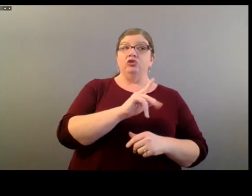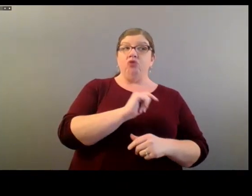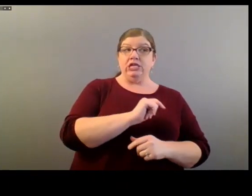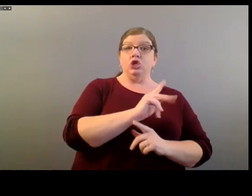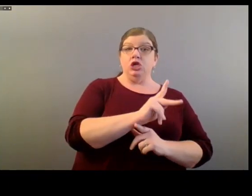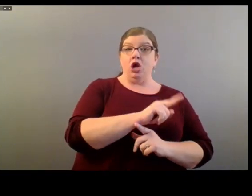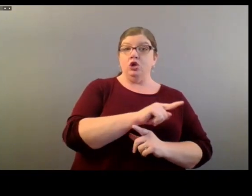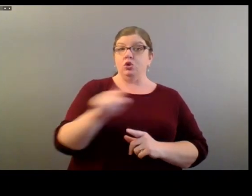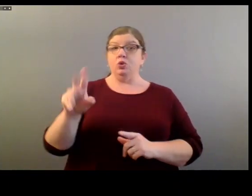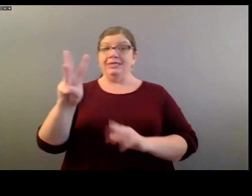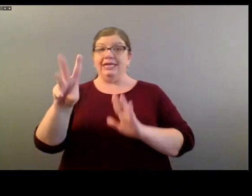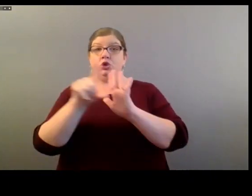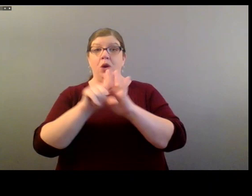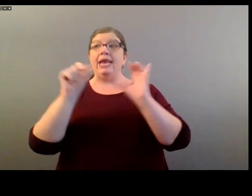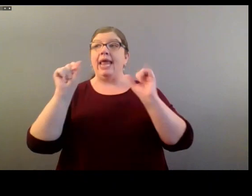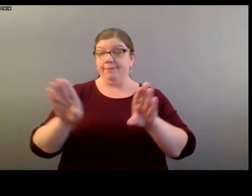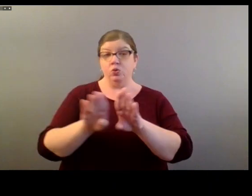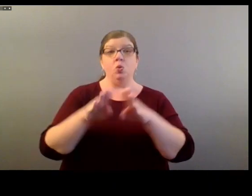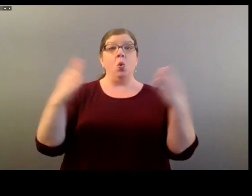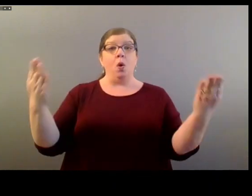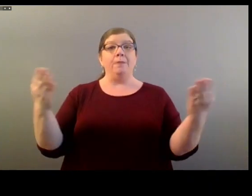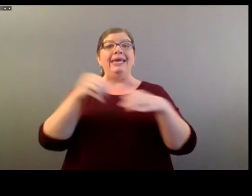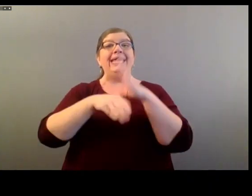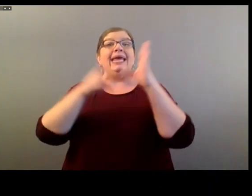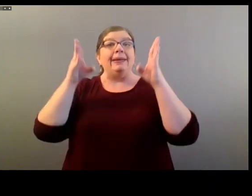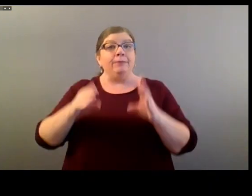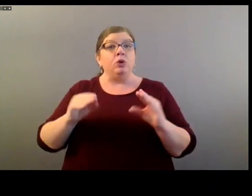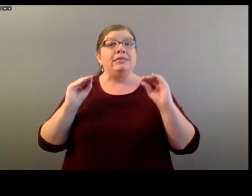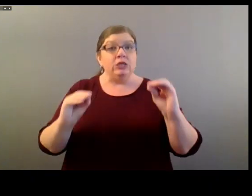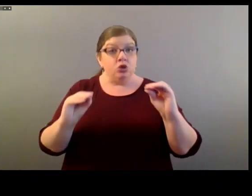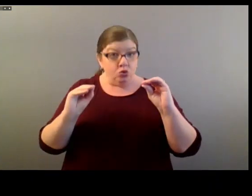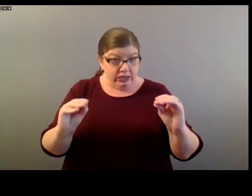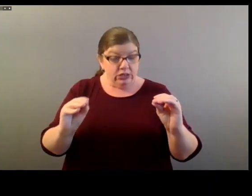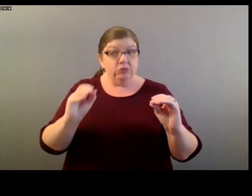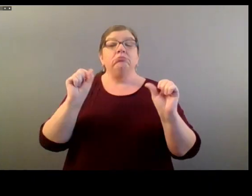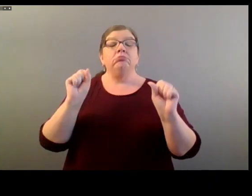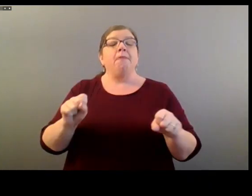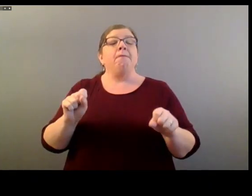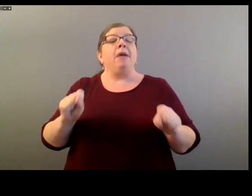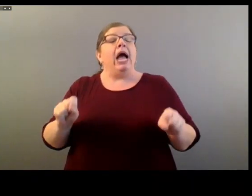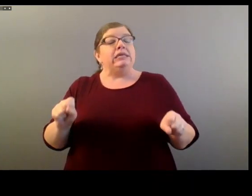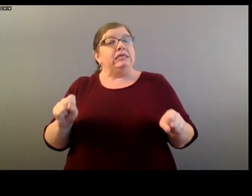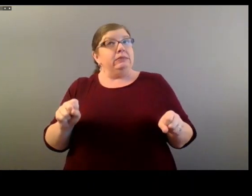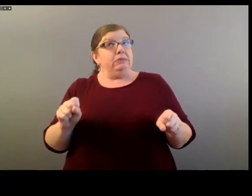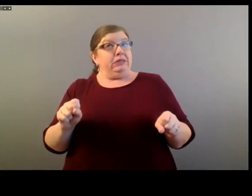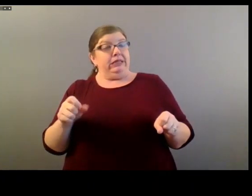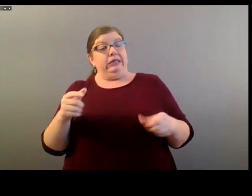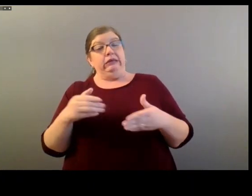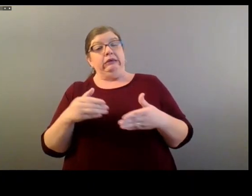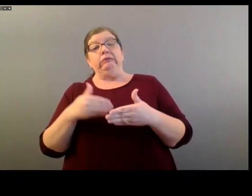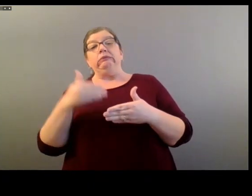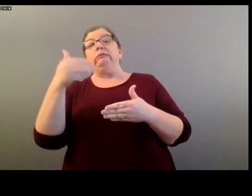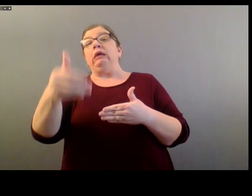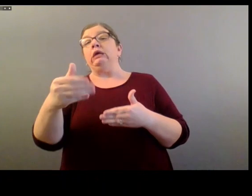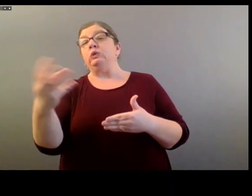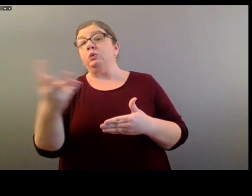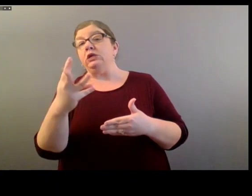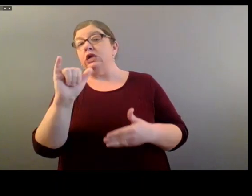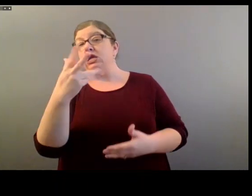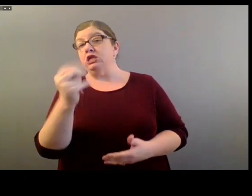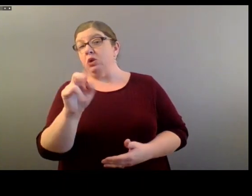will be able to open for in-person instruction possibly as early as this coming Wednesday, January